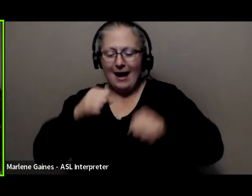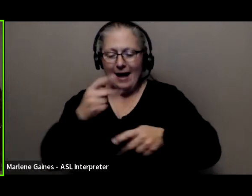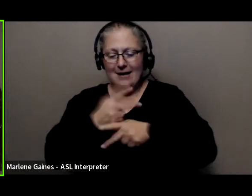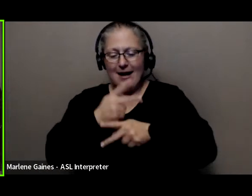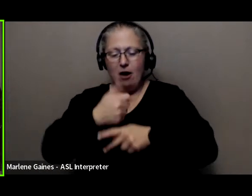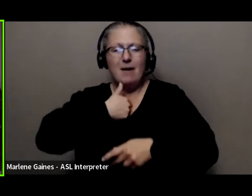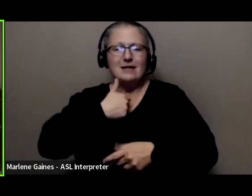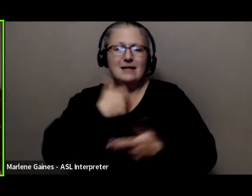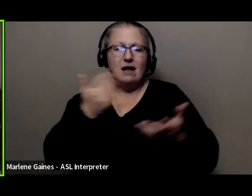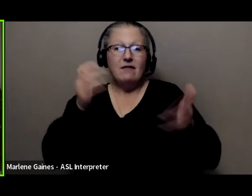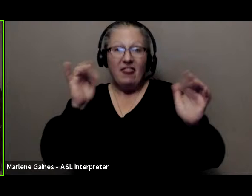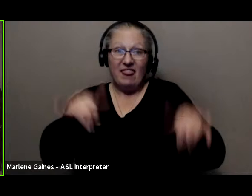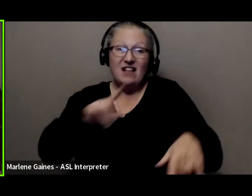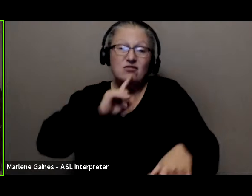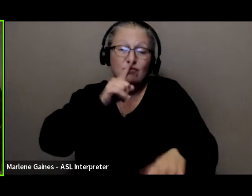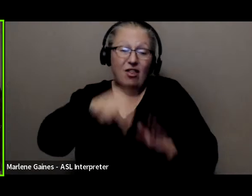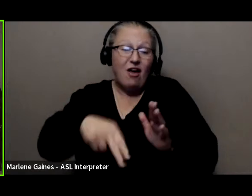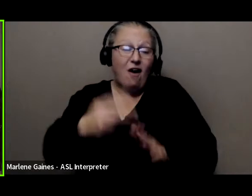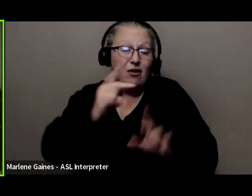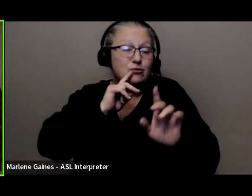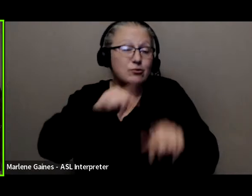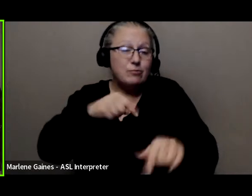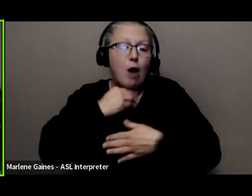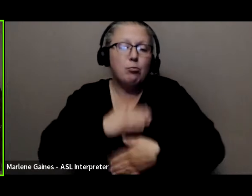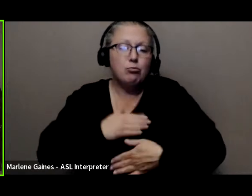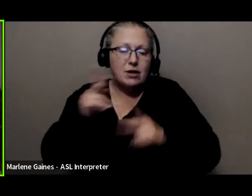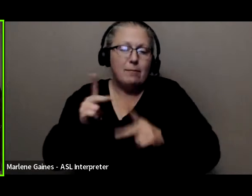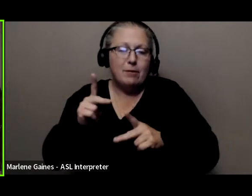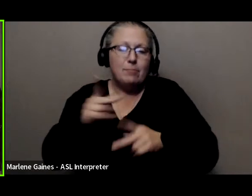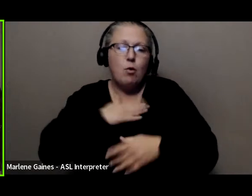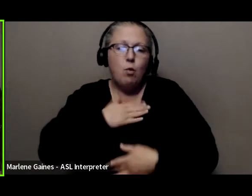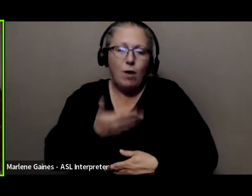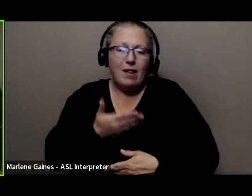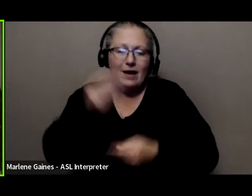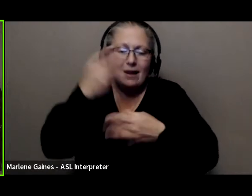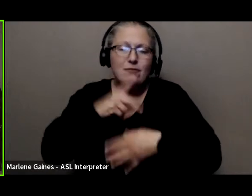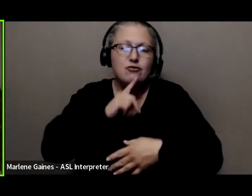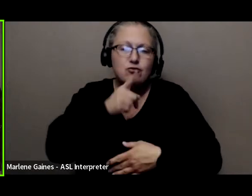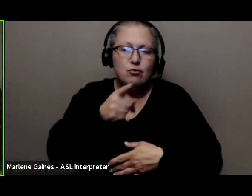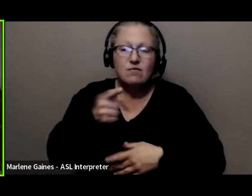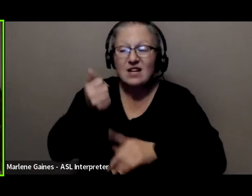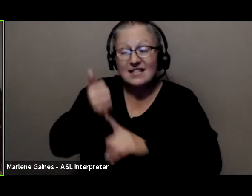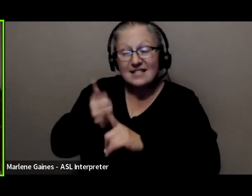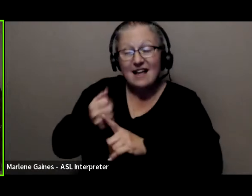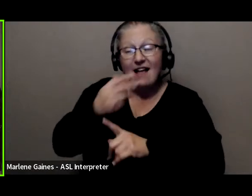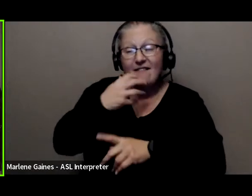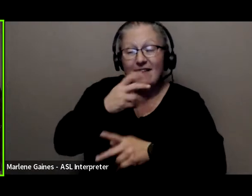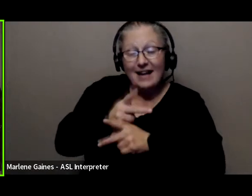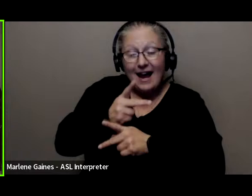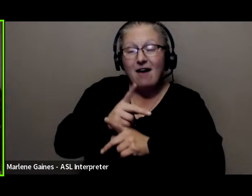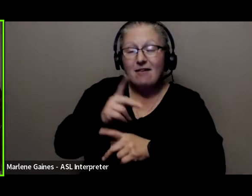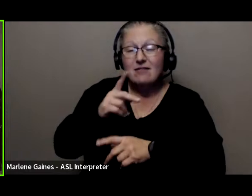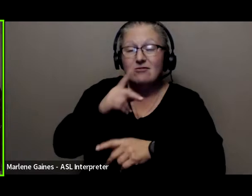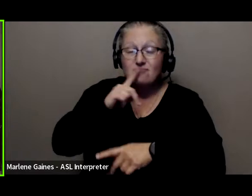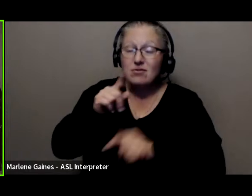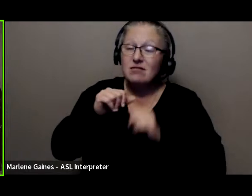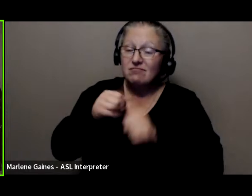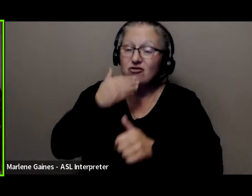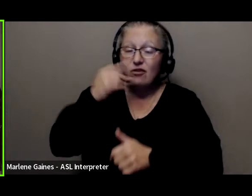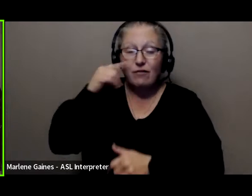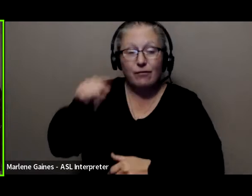Yeah. And that's a very real, honest response. And I appreciate people being willing to supply that. A little self-care goes a long way. And it's, and it's